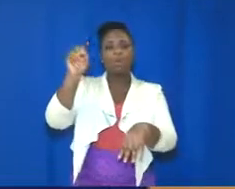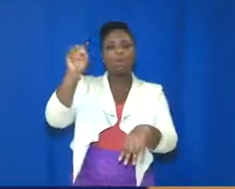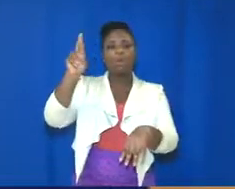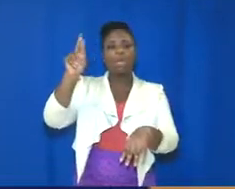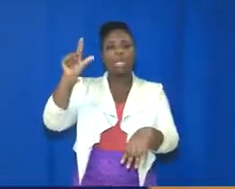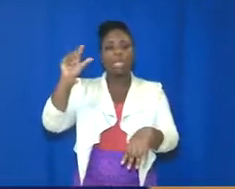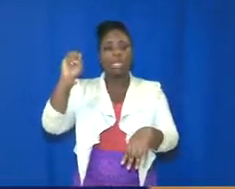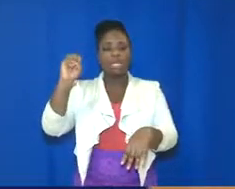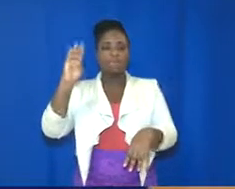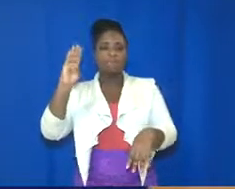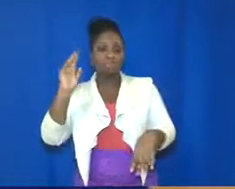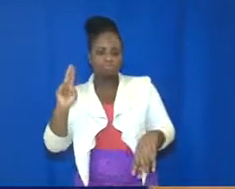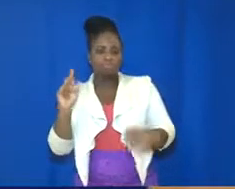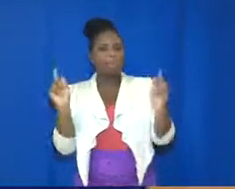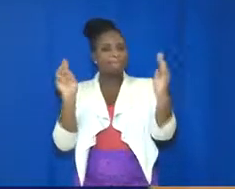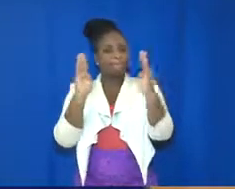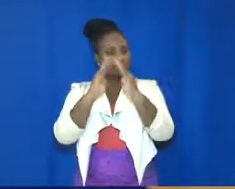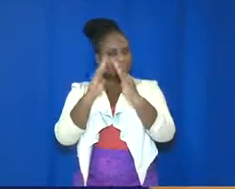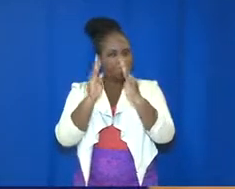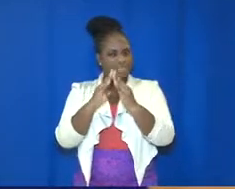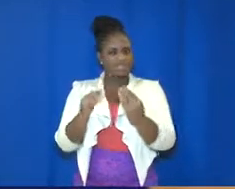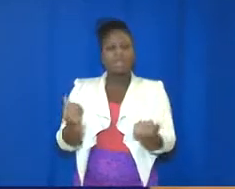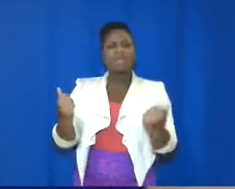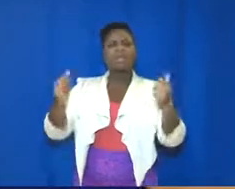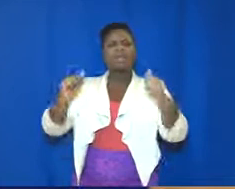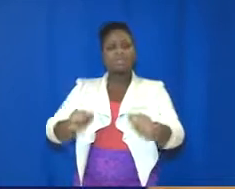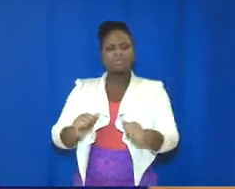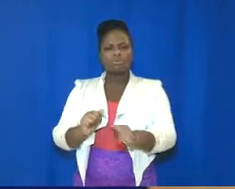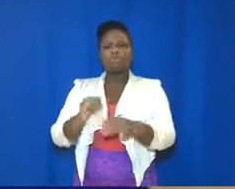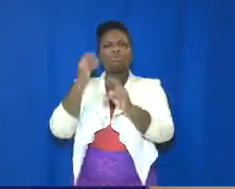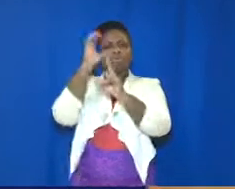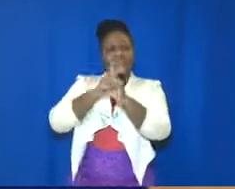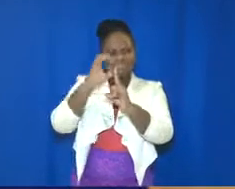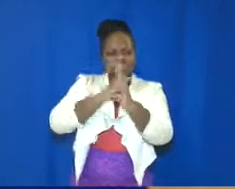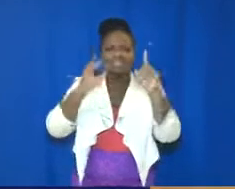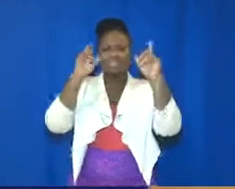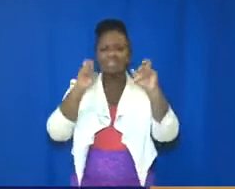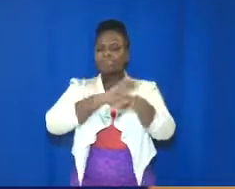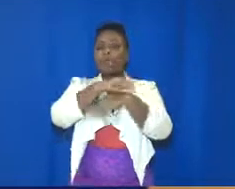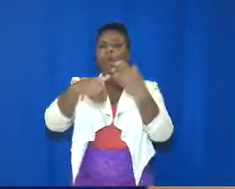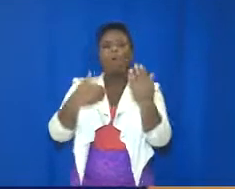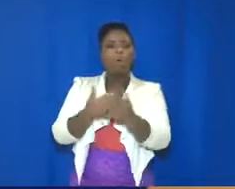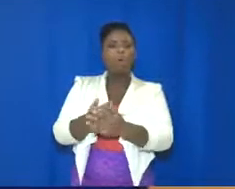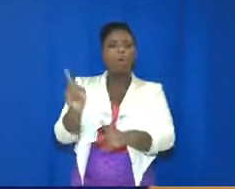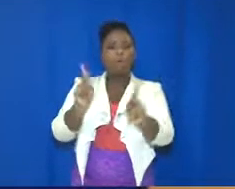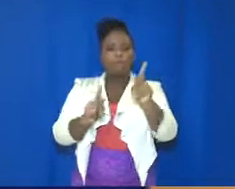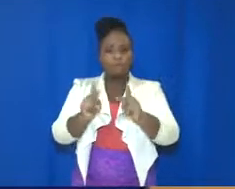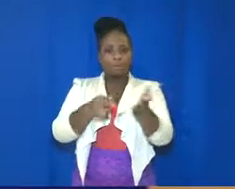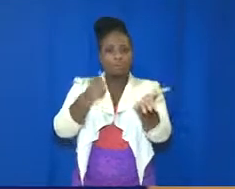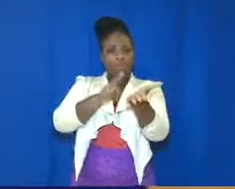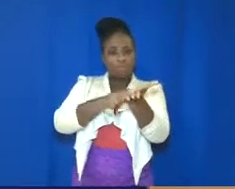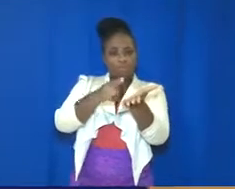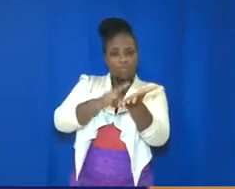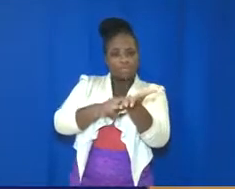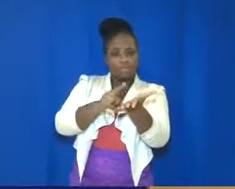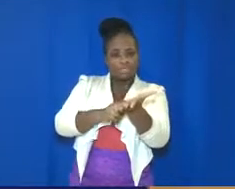Kolebu Teaching Hospital have meant that we have been able to clear all the backlog of tests, and the reporting